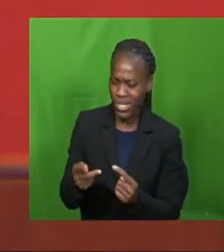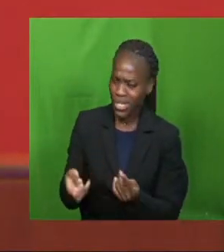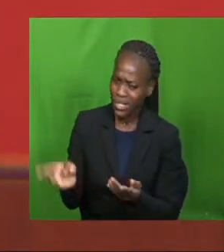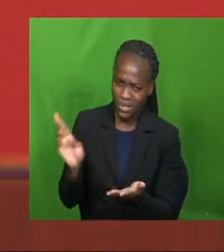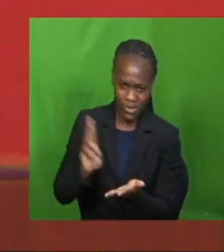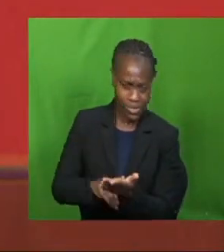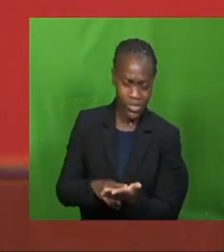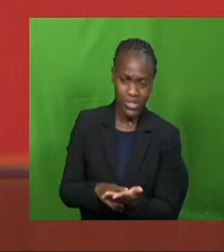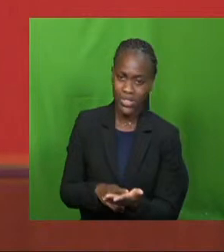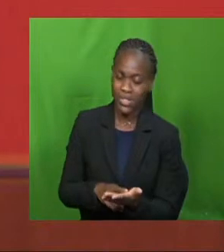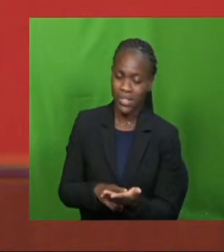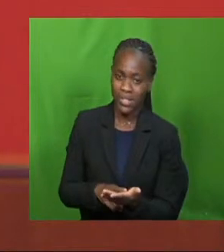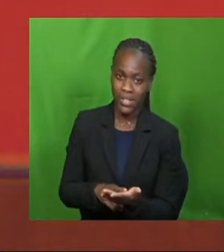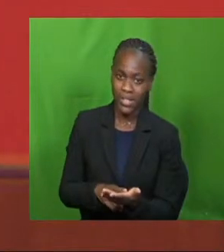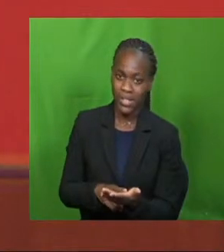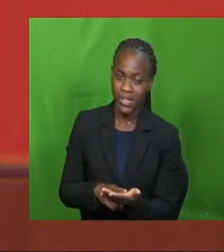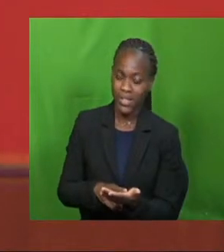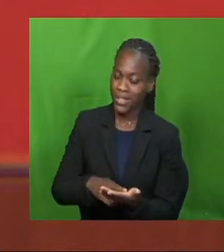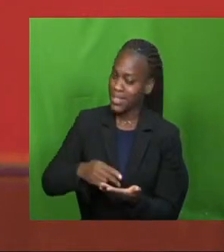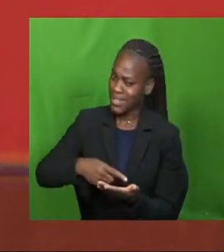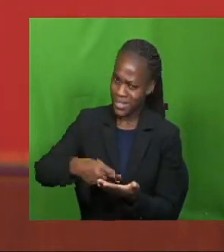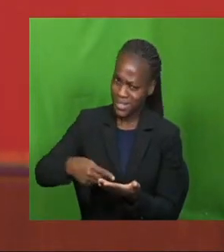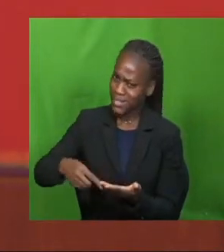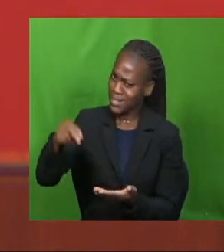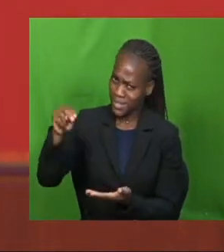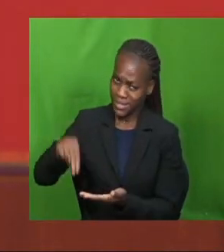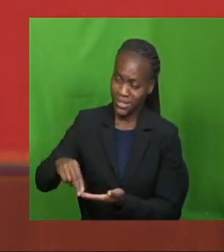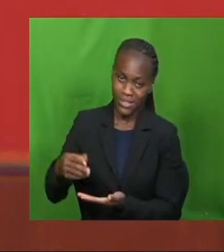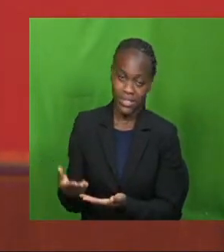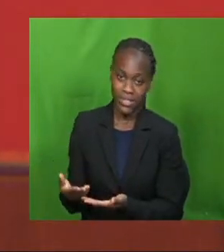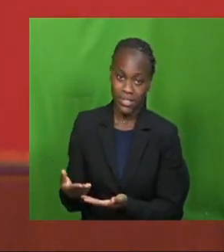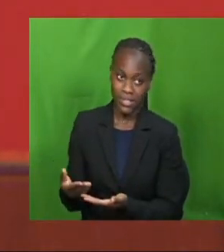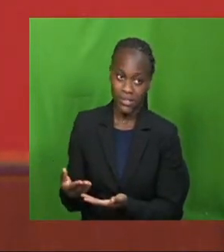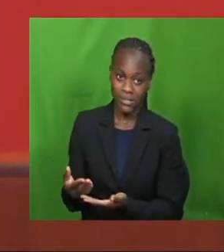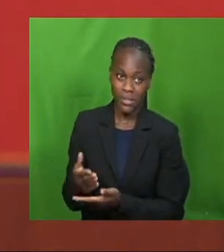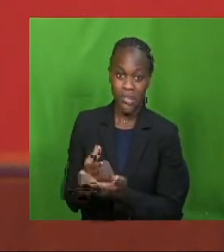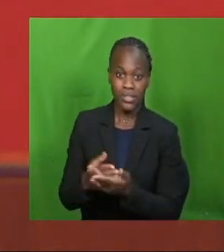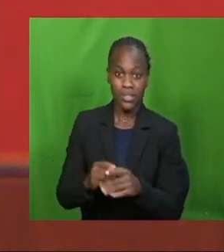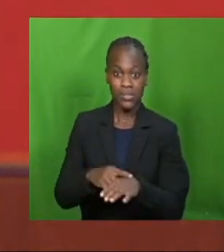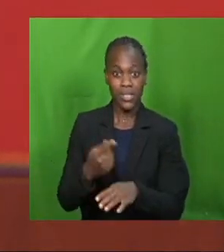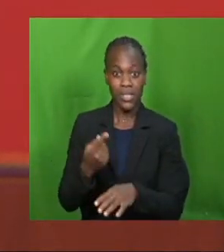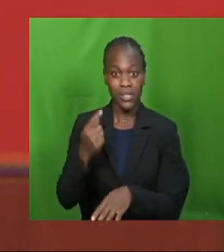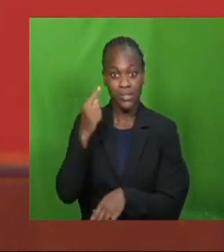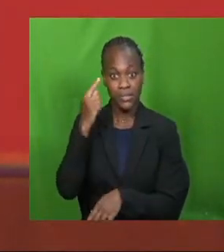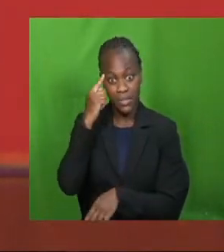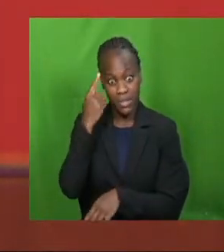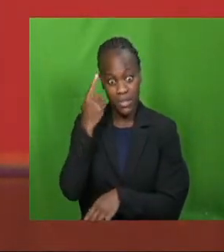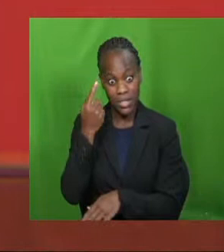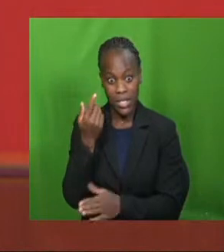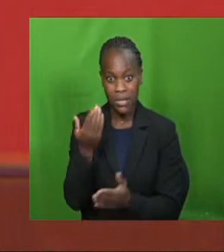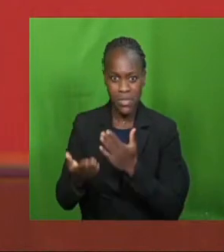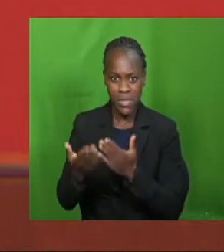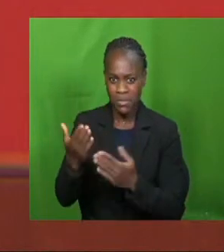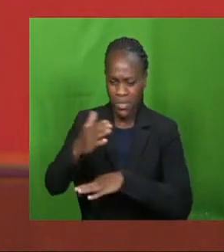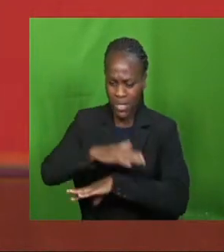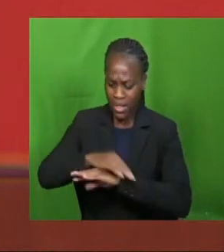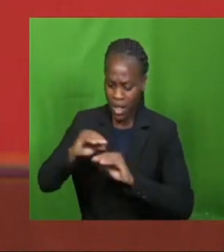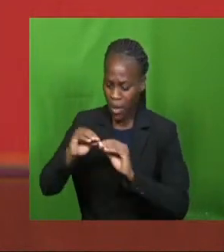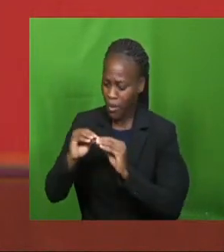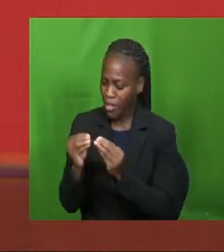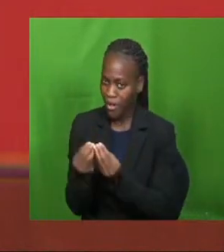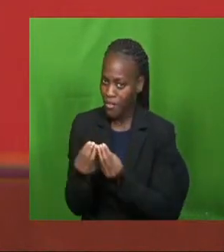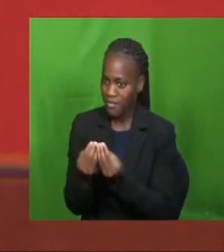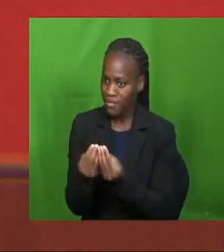book. Because at times it will appear as if the table